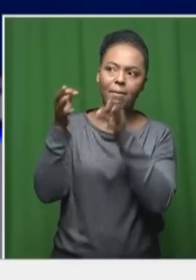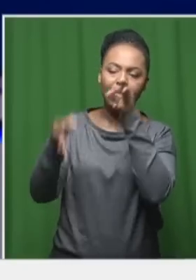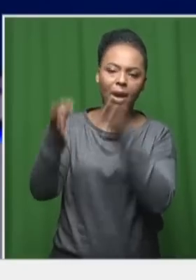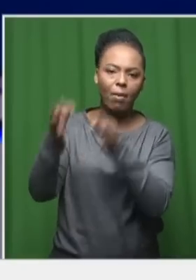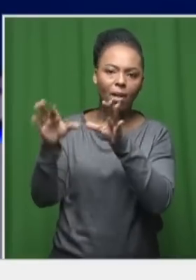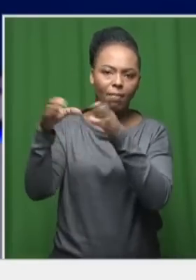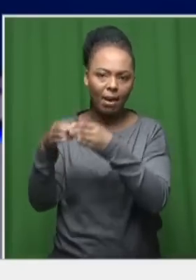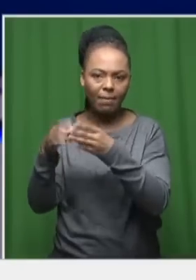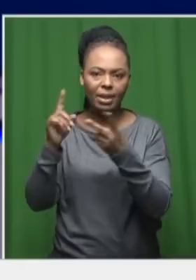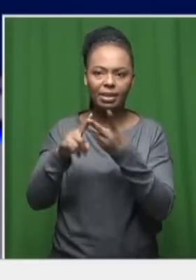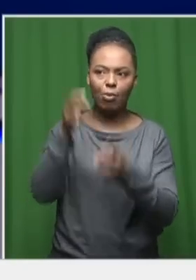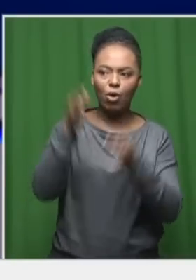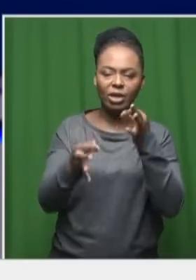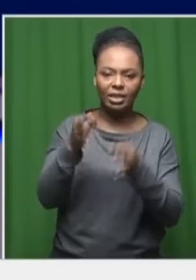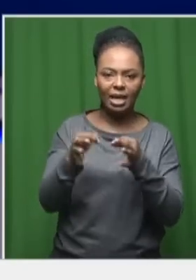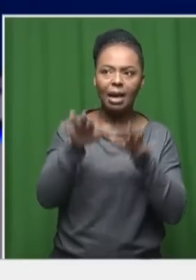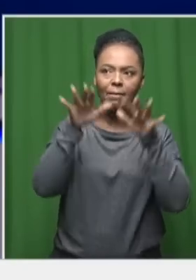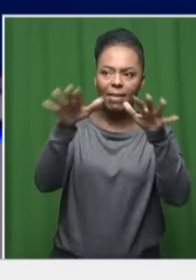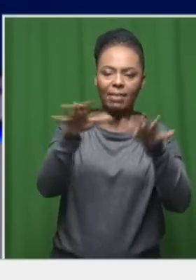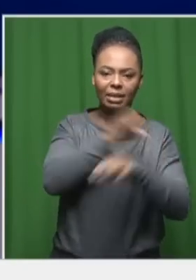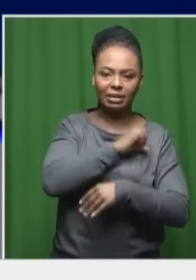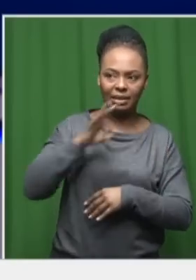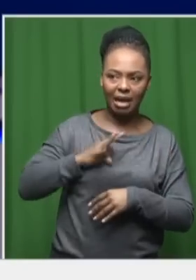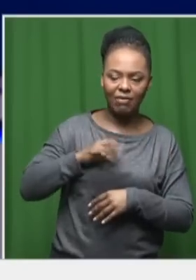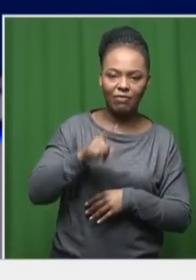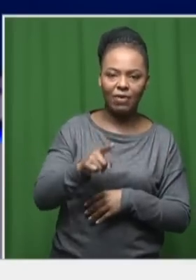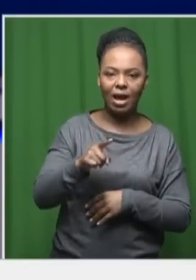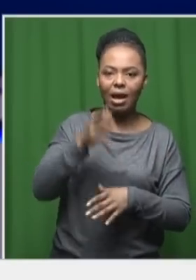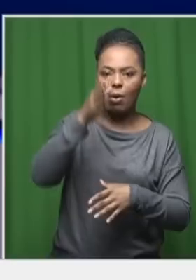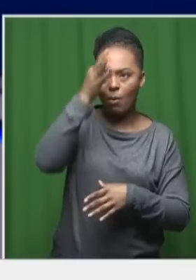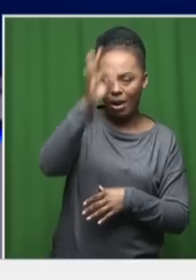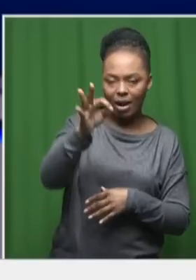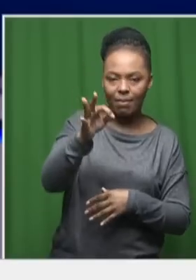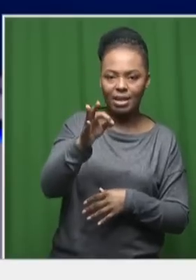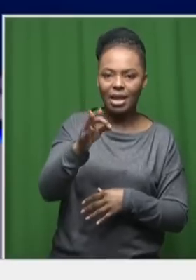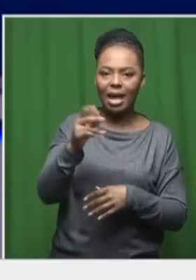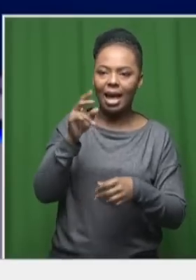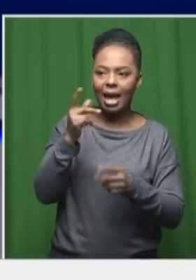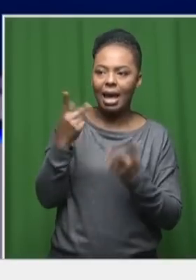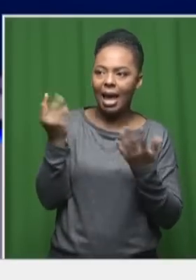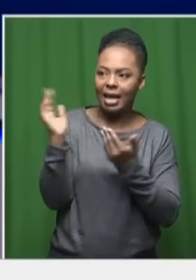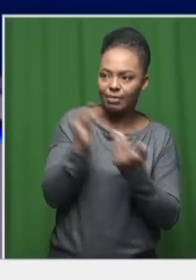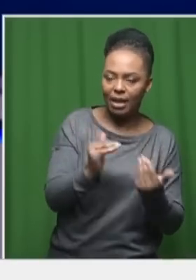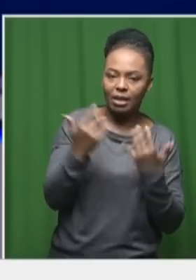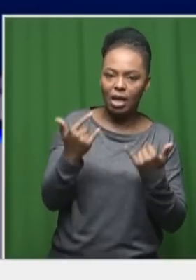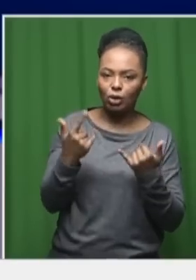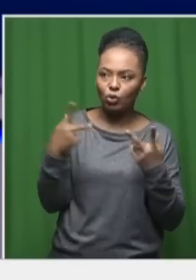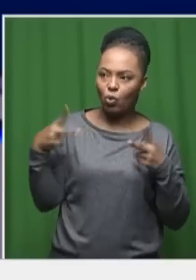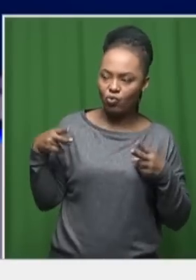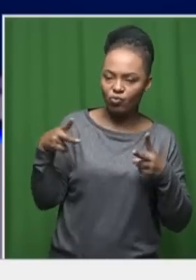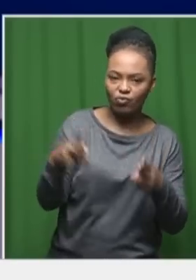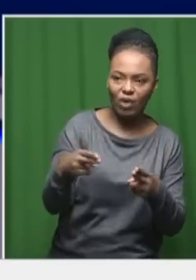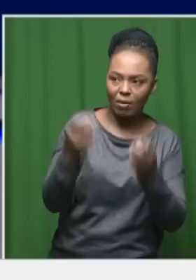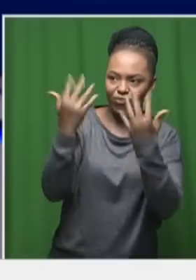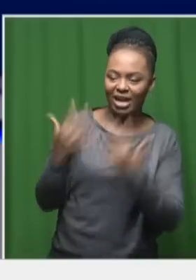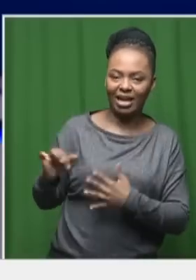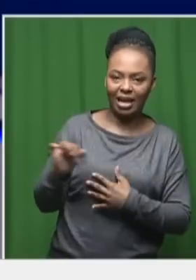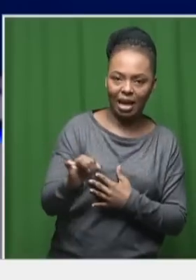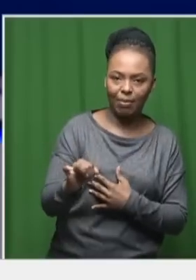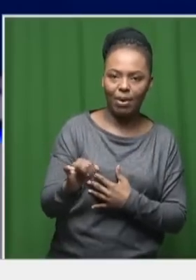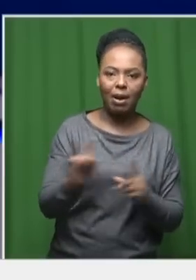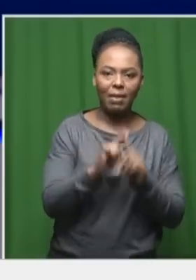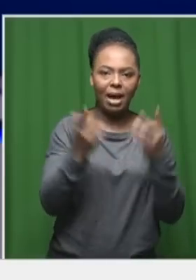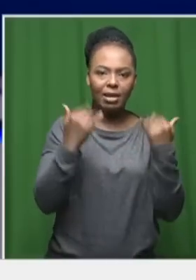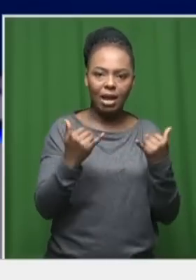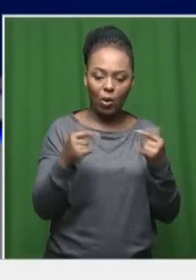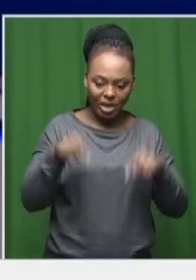take a pay cut. Because the thinking was, how can we actually have this much money when the rest of the population is suffering? I don't even think we had that